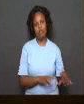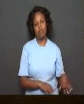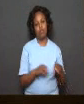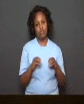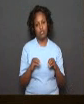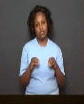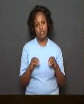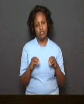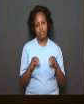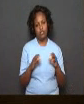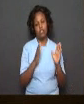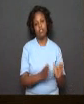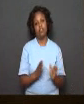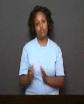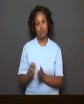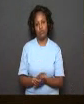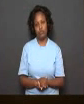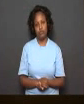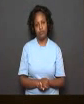Students, let's get ready.